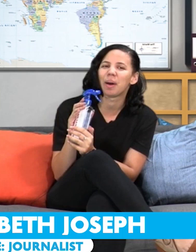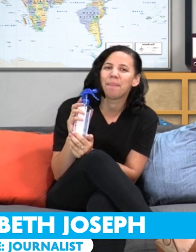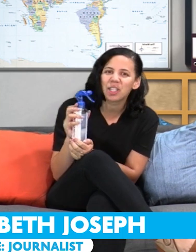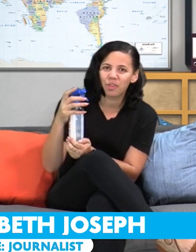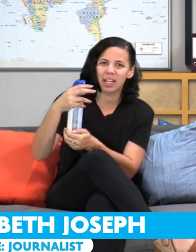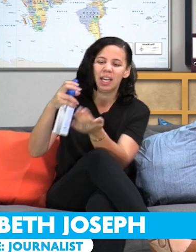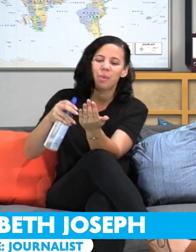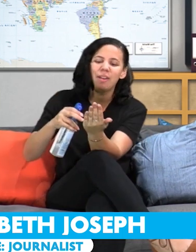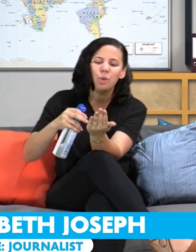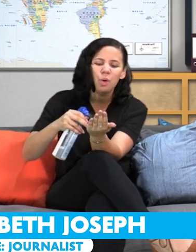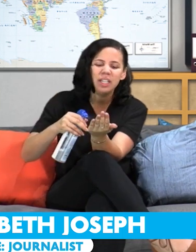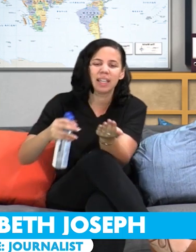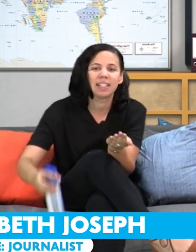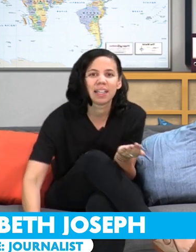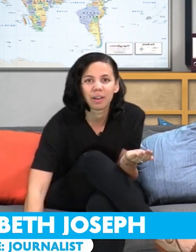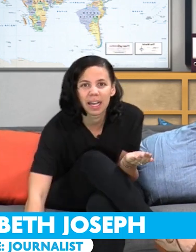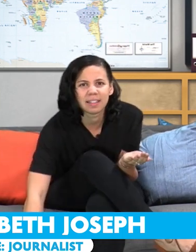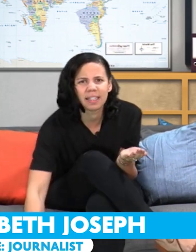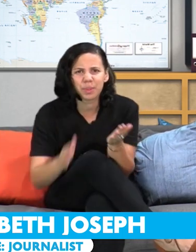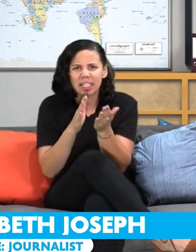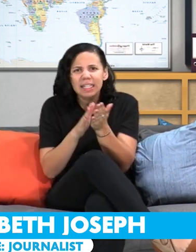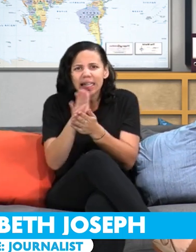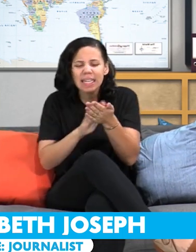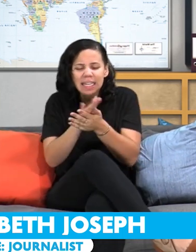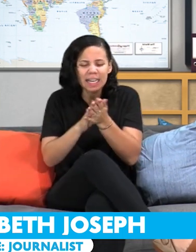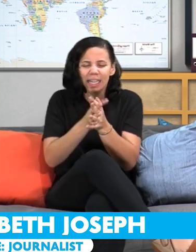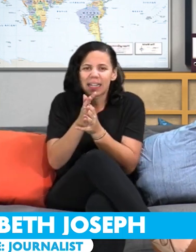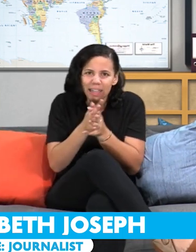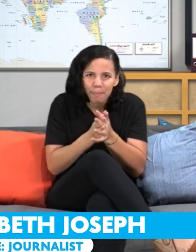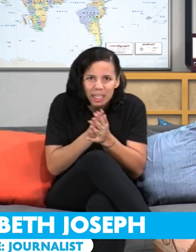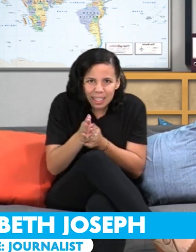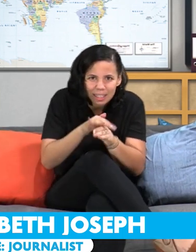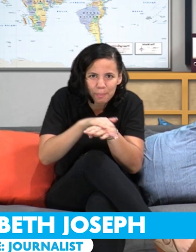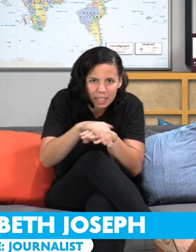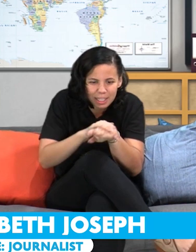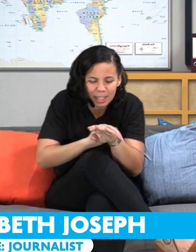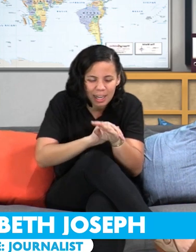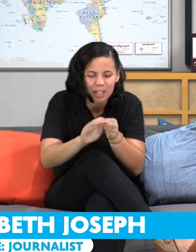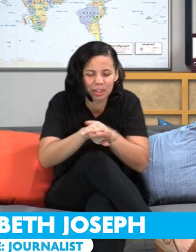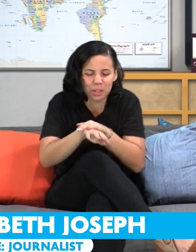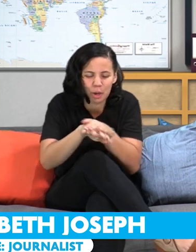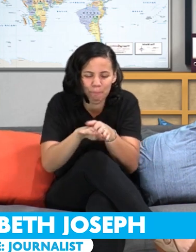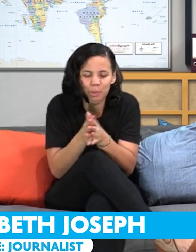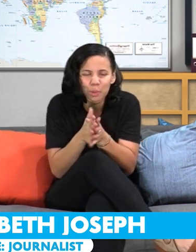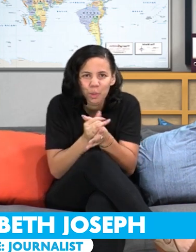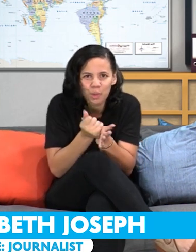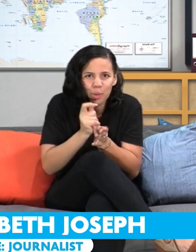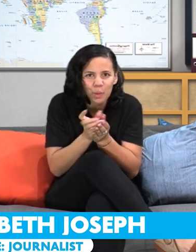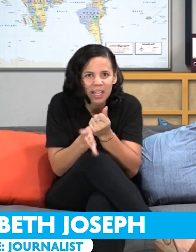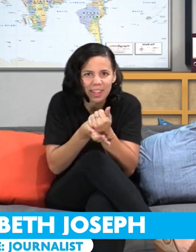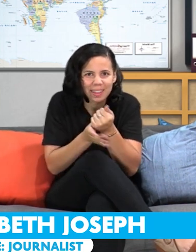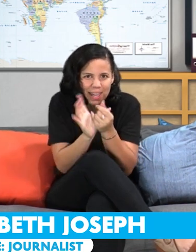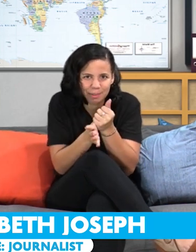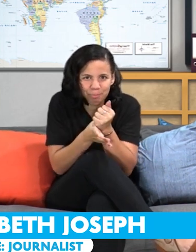this is my best friend. We have to always sanitize our hands. It keeps it clean. Let's rub it in, the top,